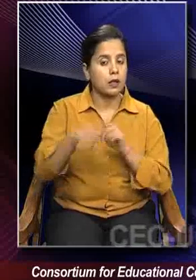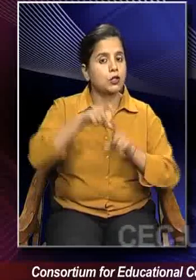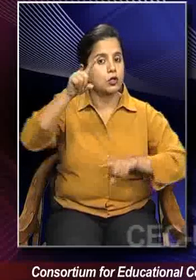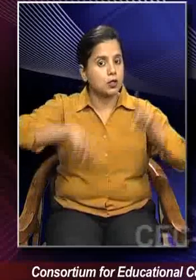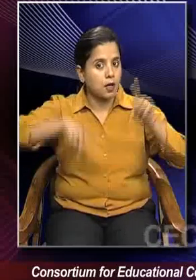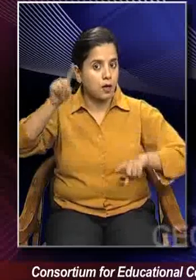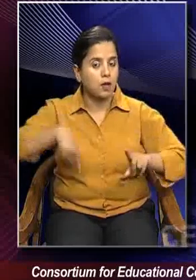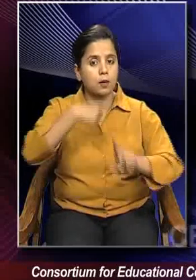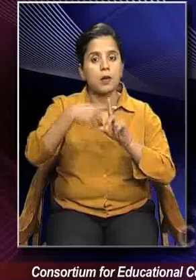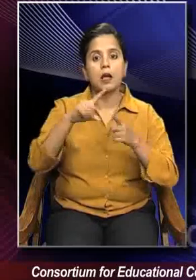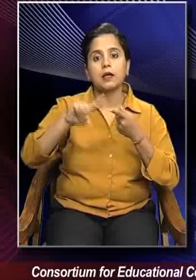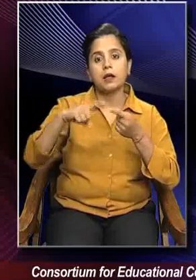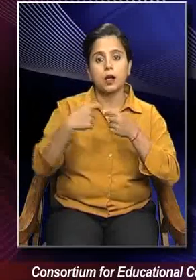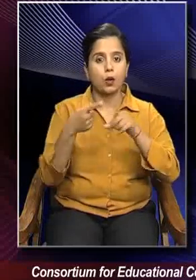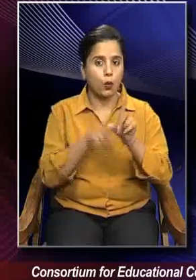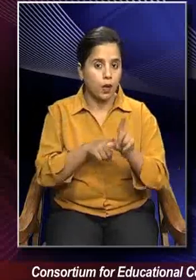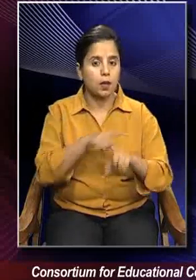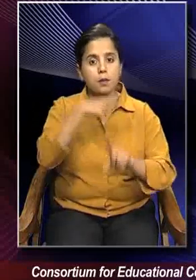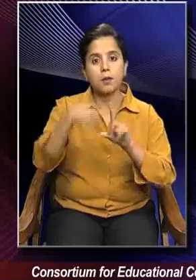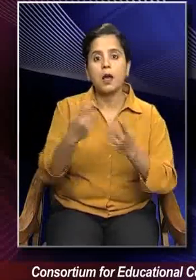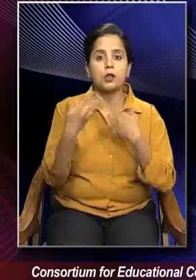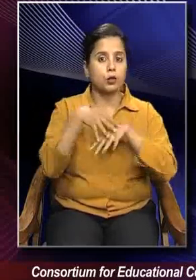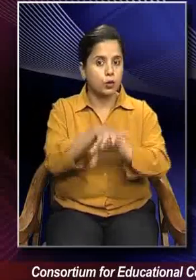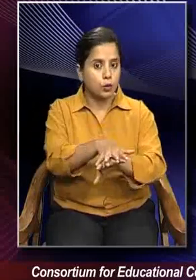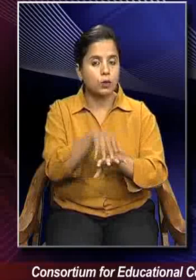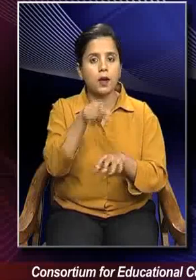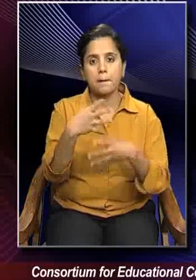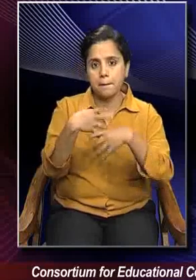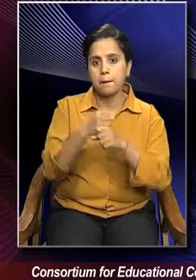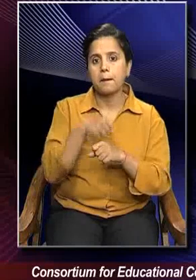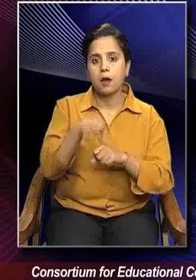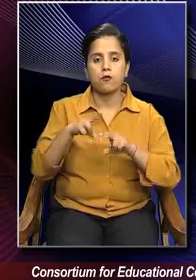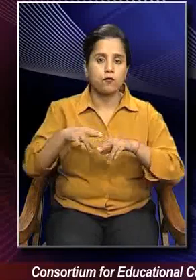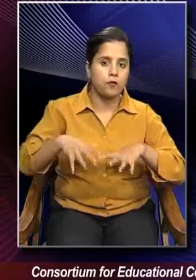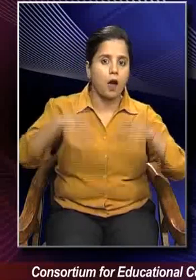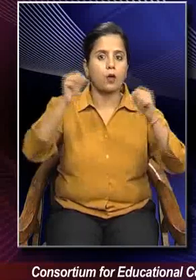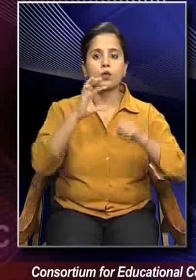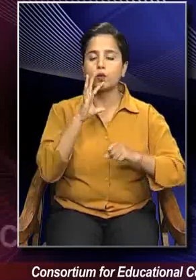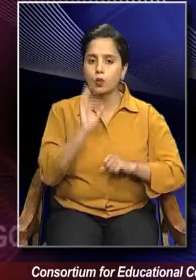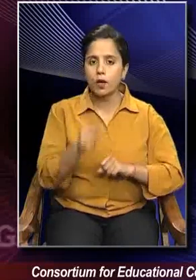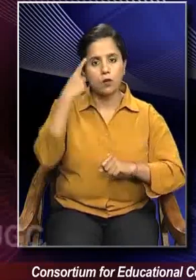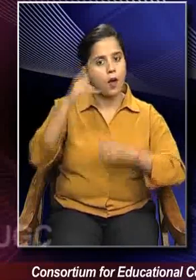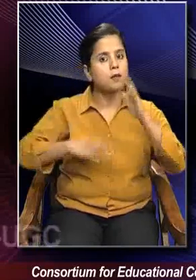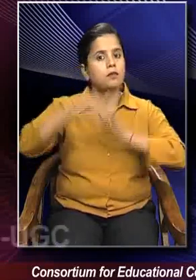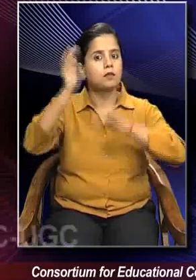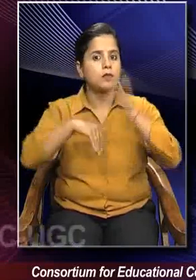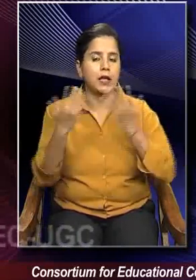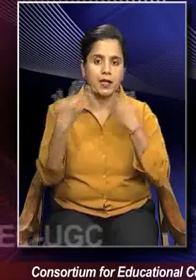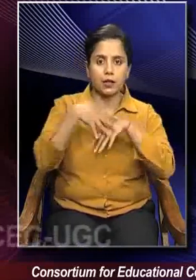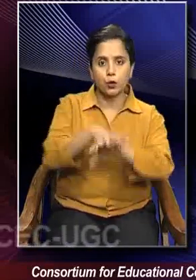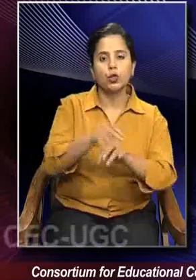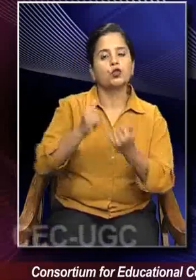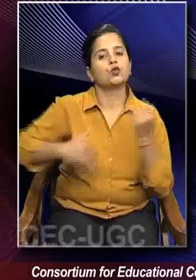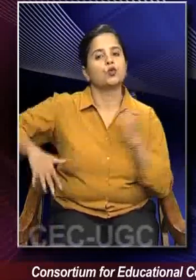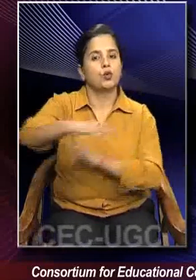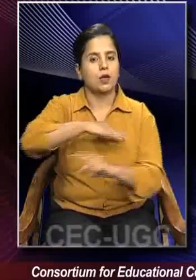diversity, equity, and inclusion form the foundation for building an inclusive